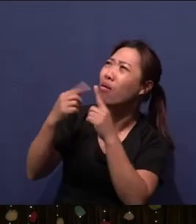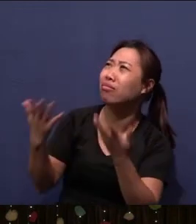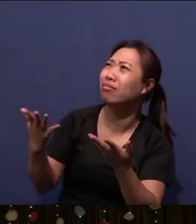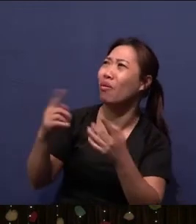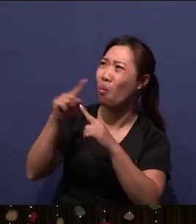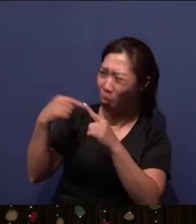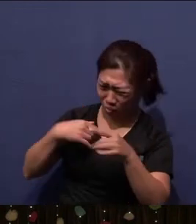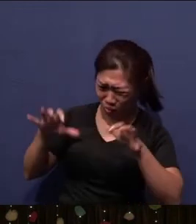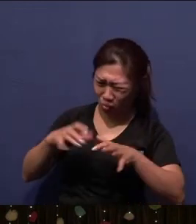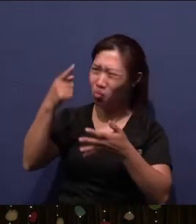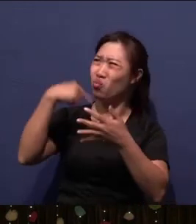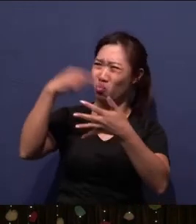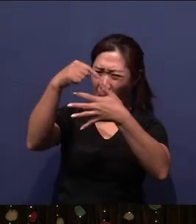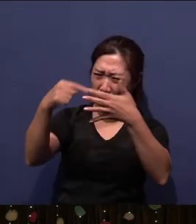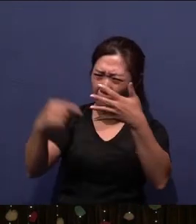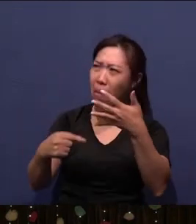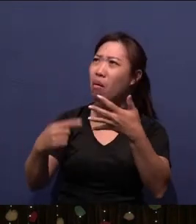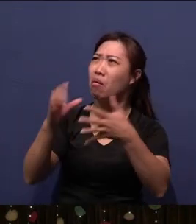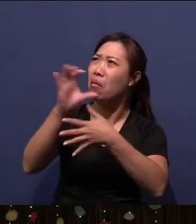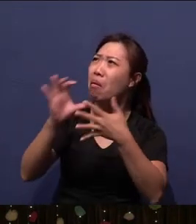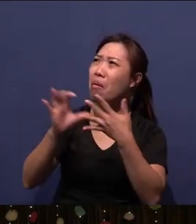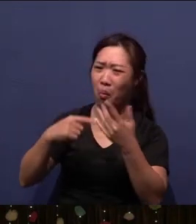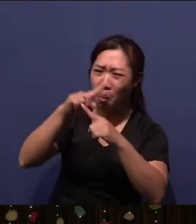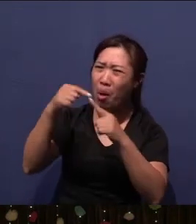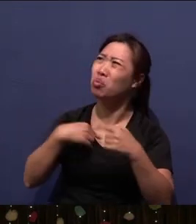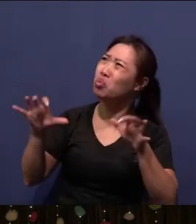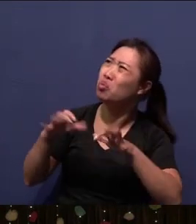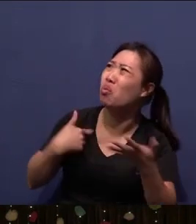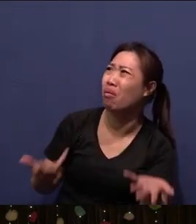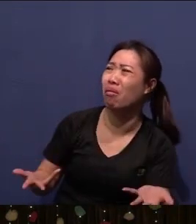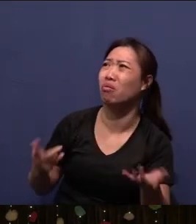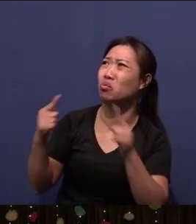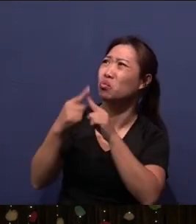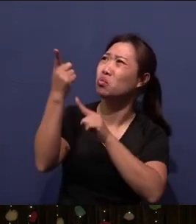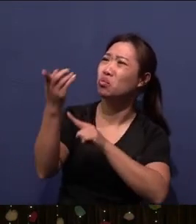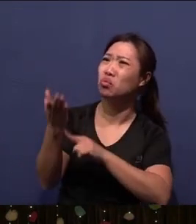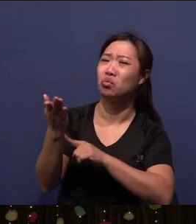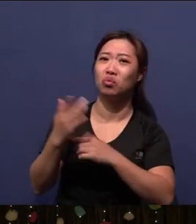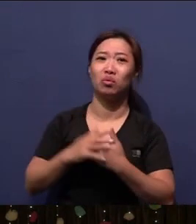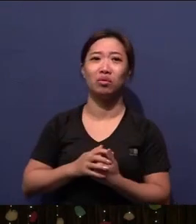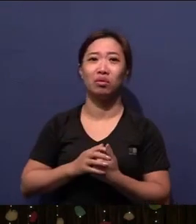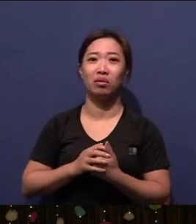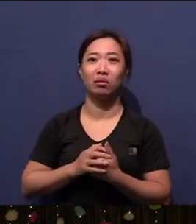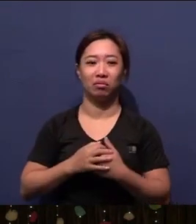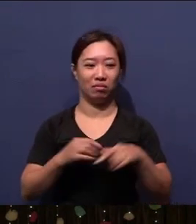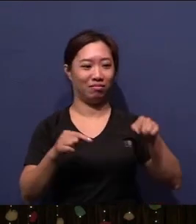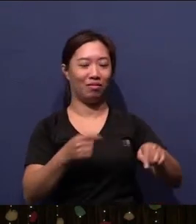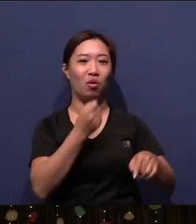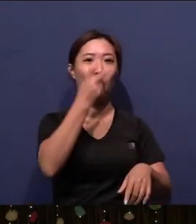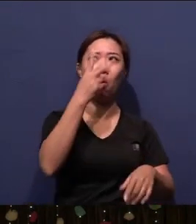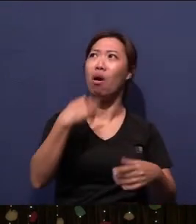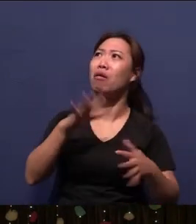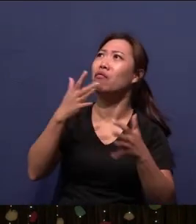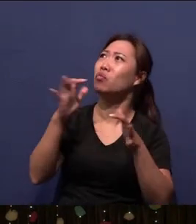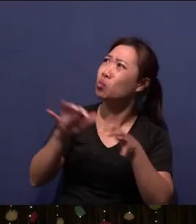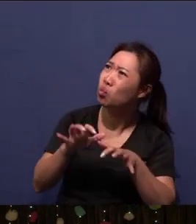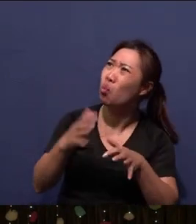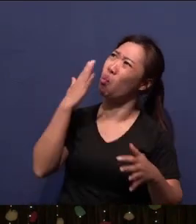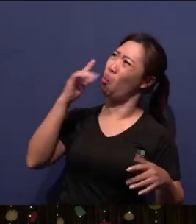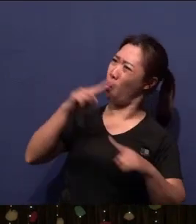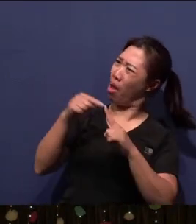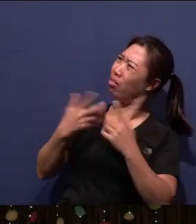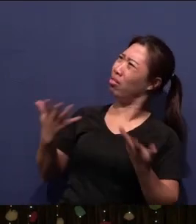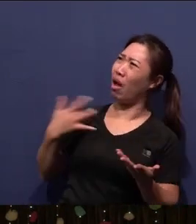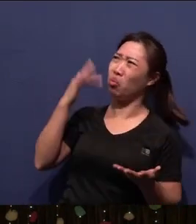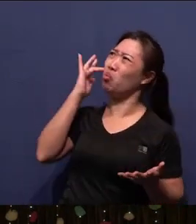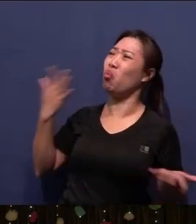When did we do what you say we did? When did we do these things to you? Or the other party, the goats, will say, when did we not do these things to